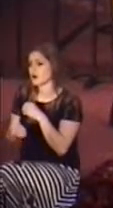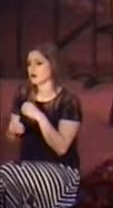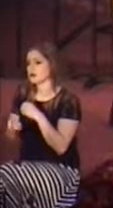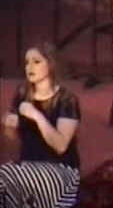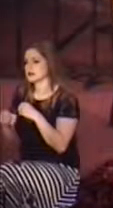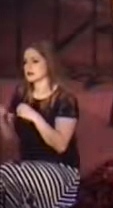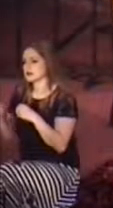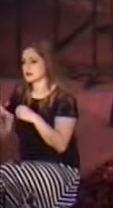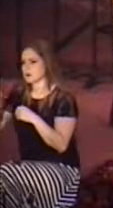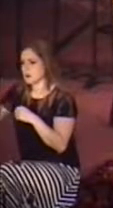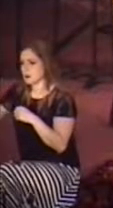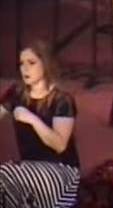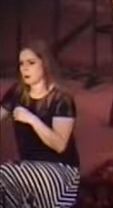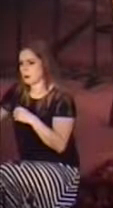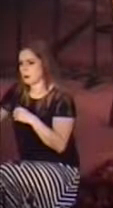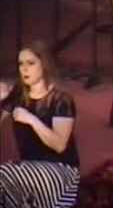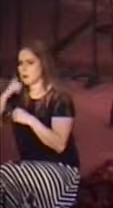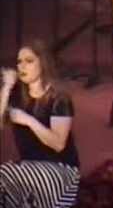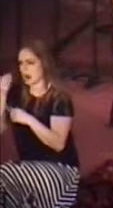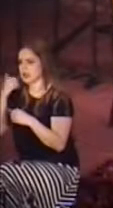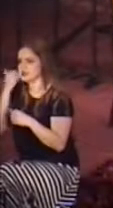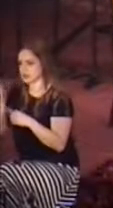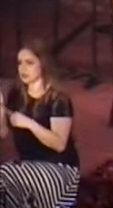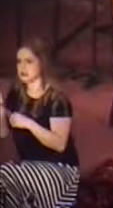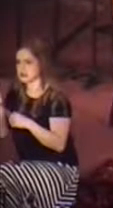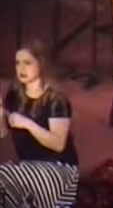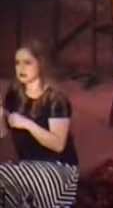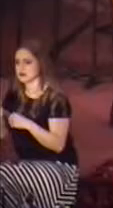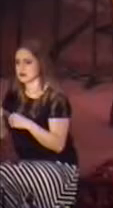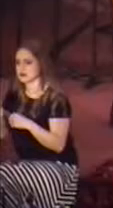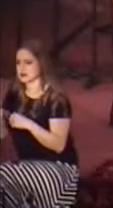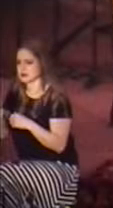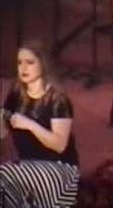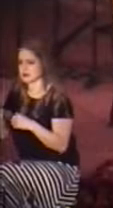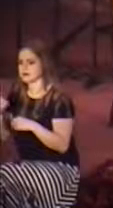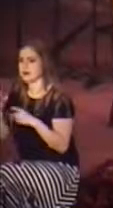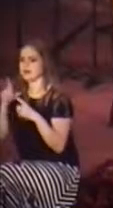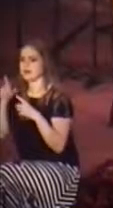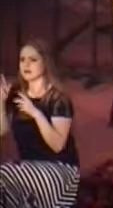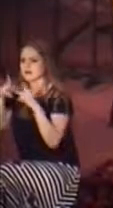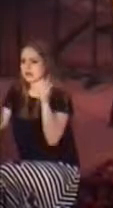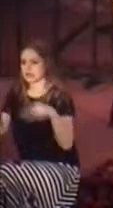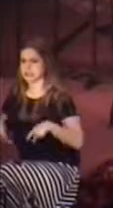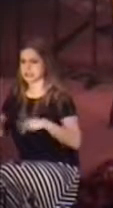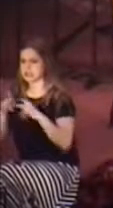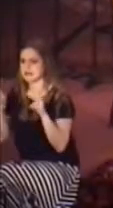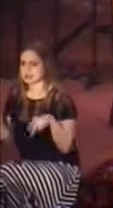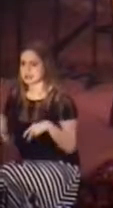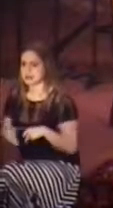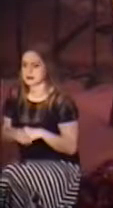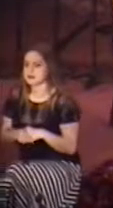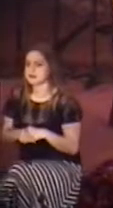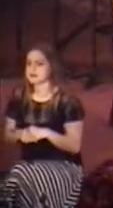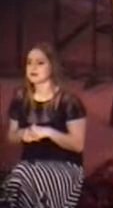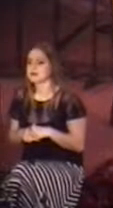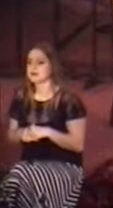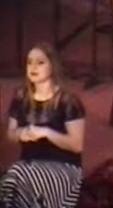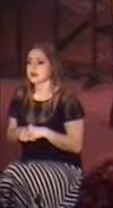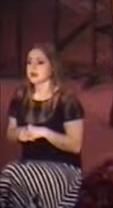collector, Pharisee. Nicodemus came to him. Joseph of Arimathea helped with his body to bury him, gave up his grave.